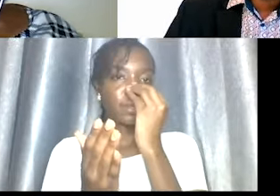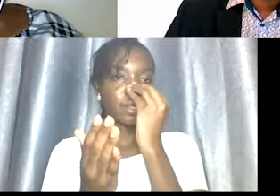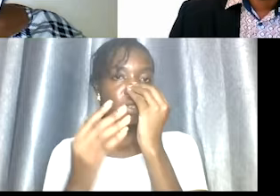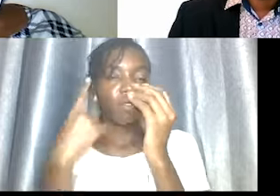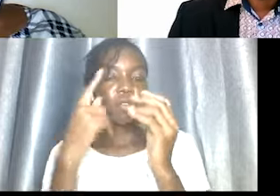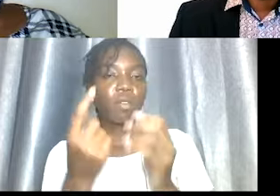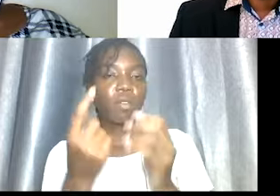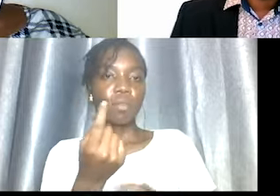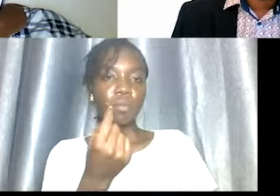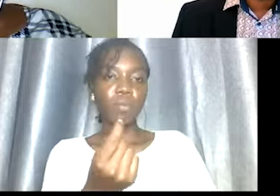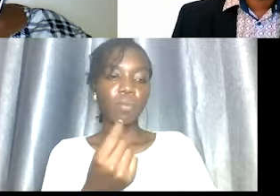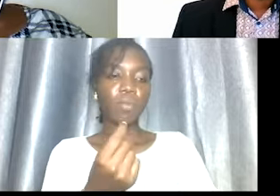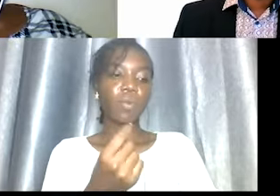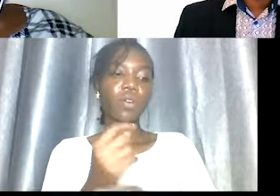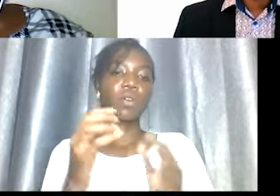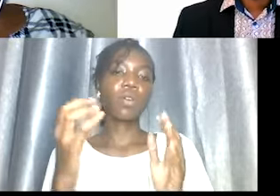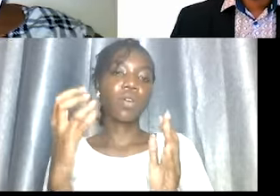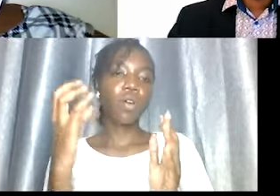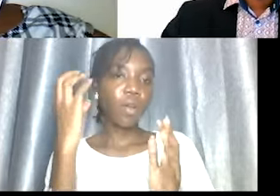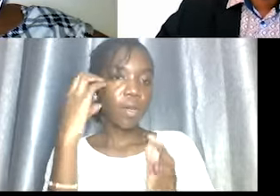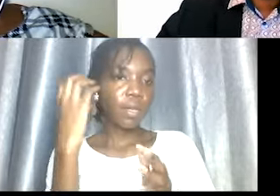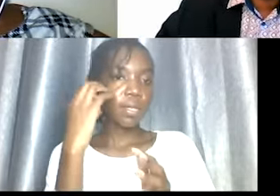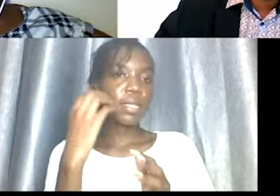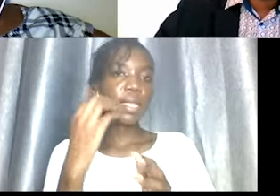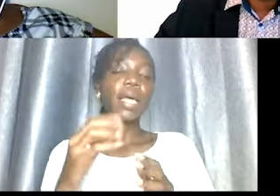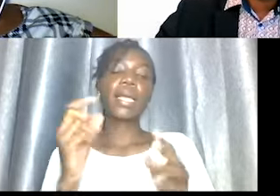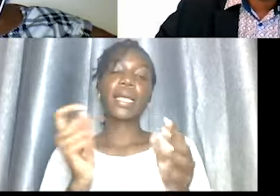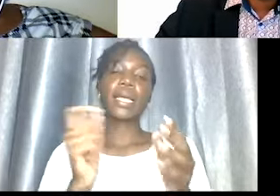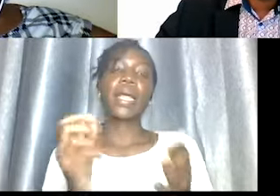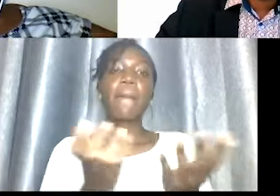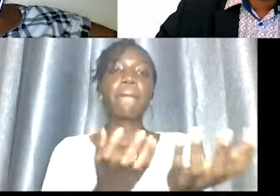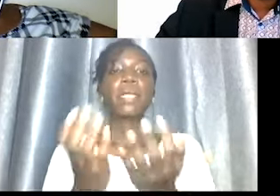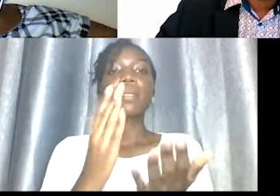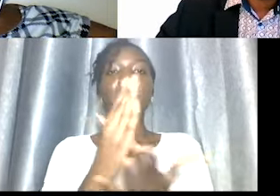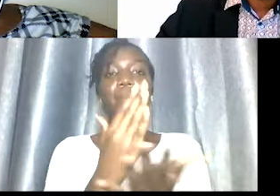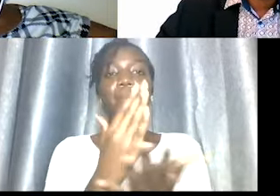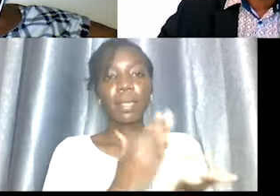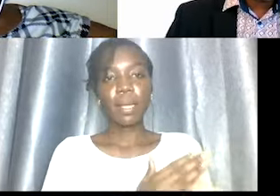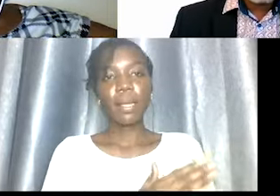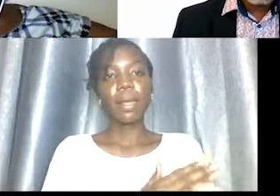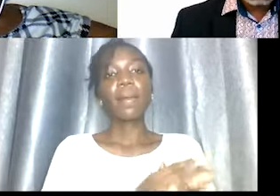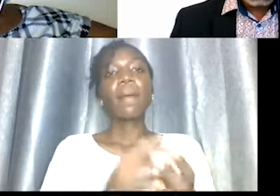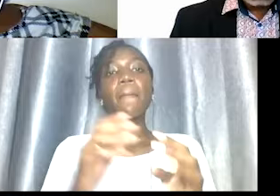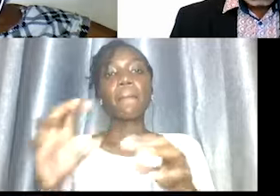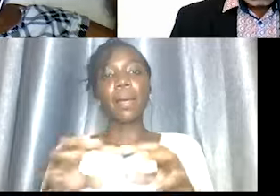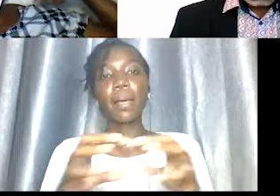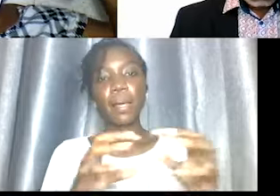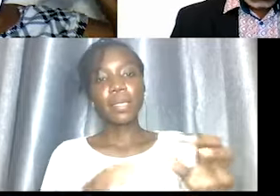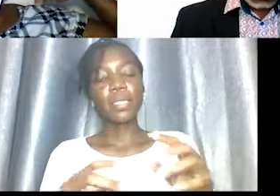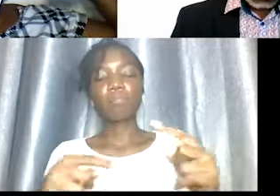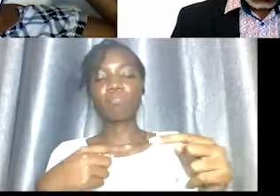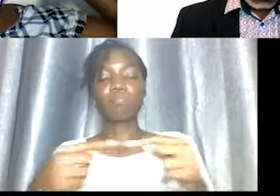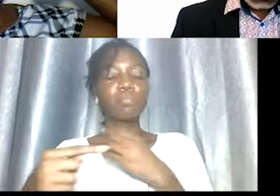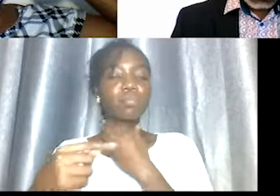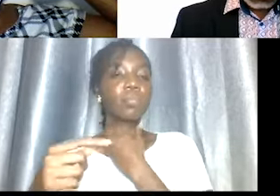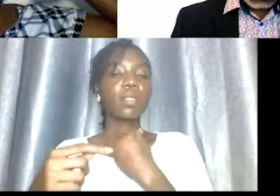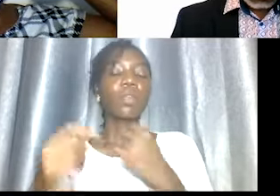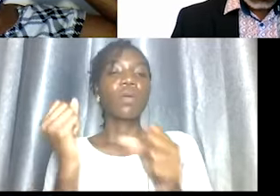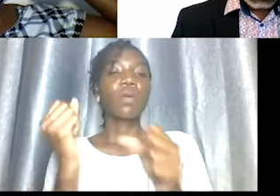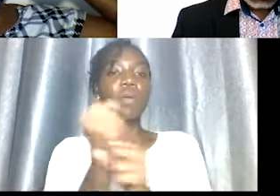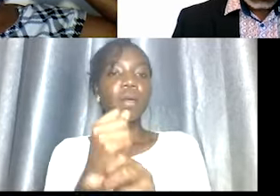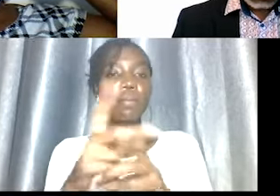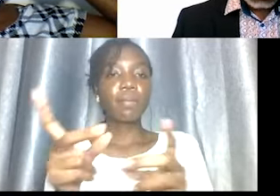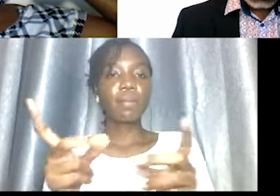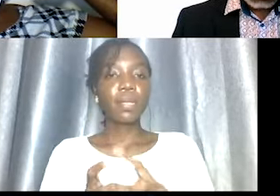writing a business plan, entrepreneurship 101, marketing, conflict management at workplace, building a brand on